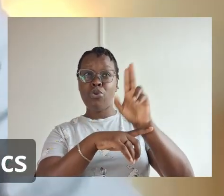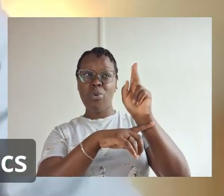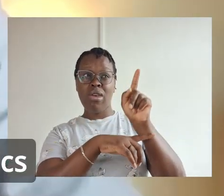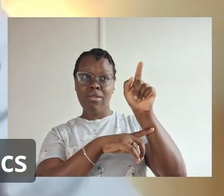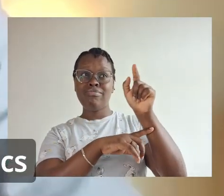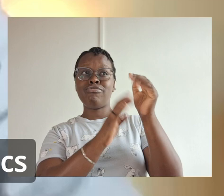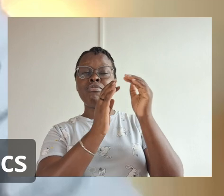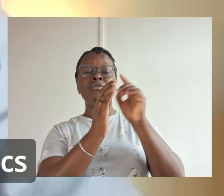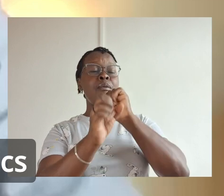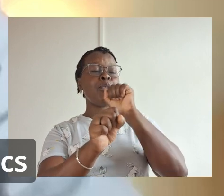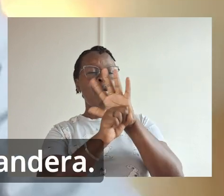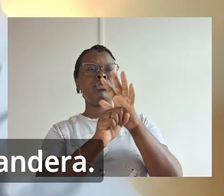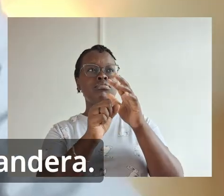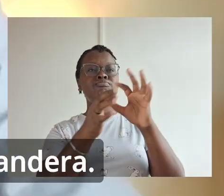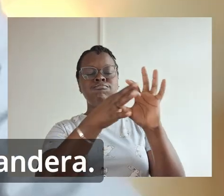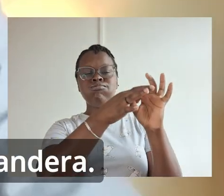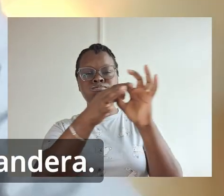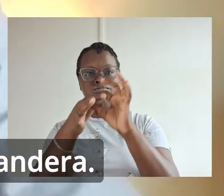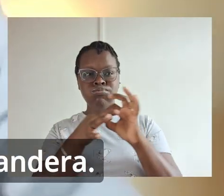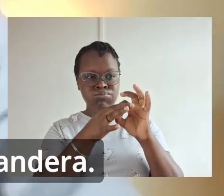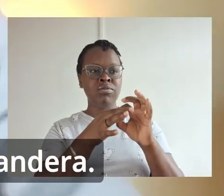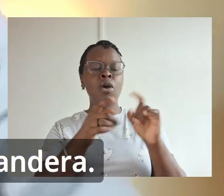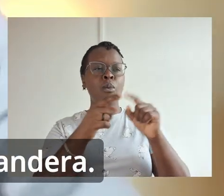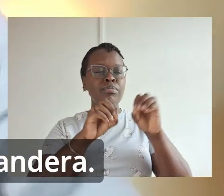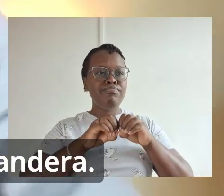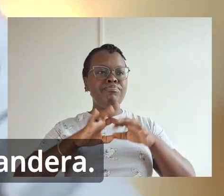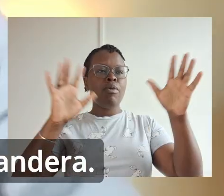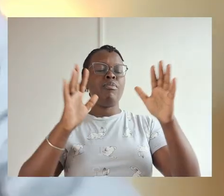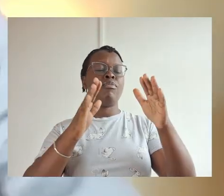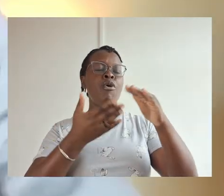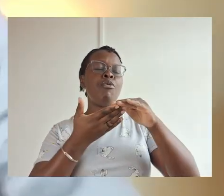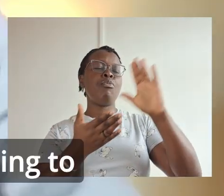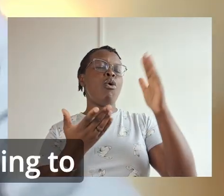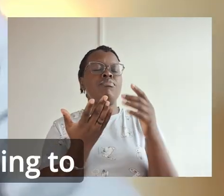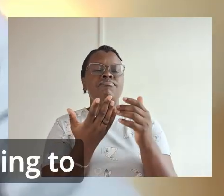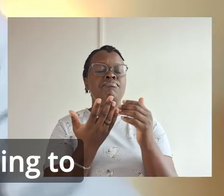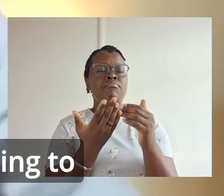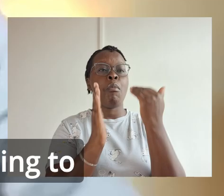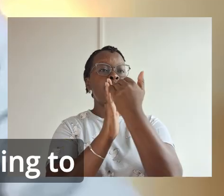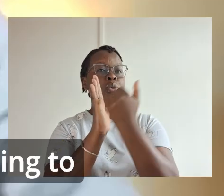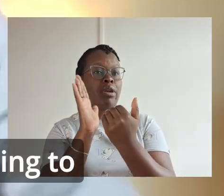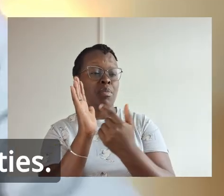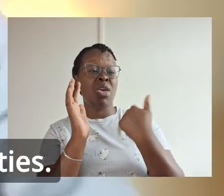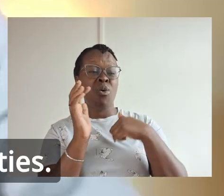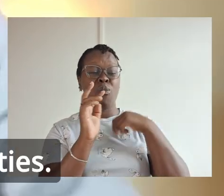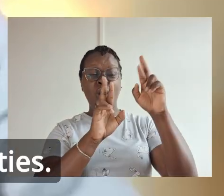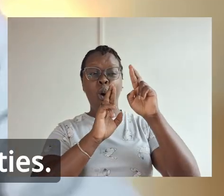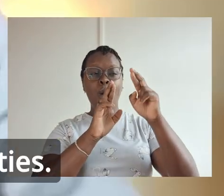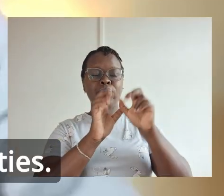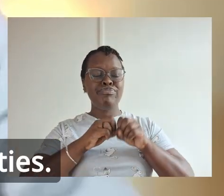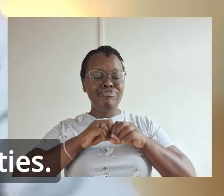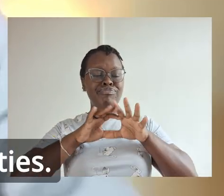rolled out creative coding and robotics curriculum in Garissa, Wajir, and Mandera. And it's something that we're hoping to